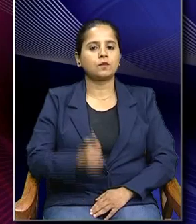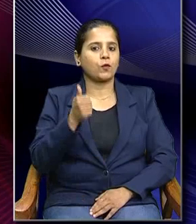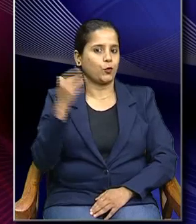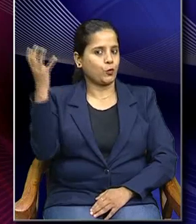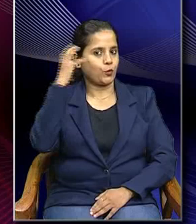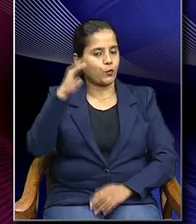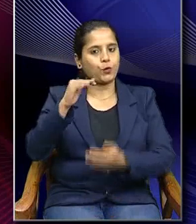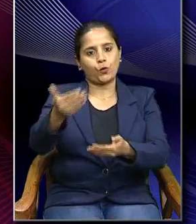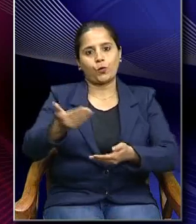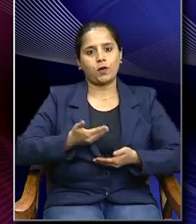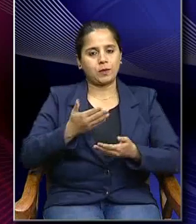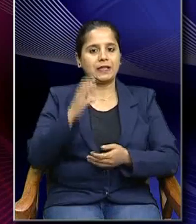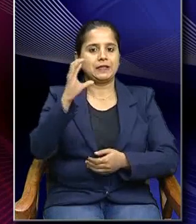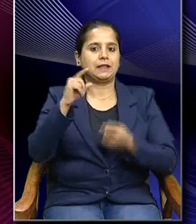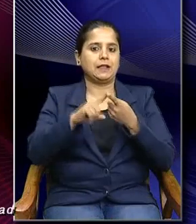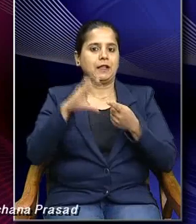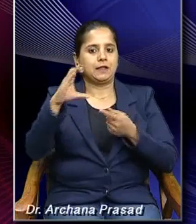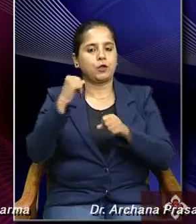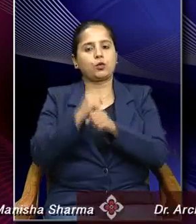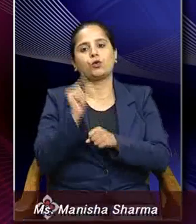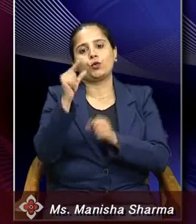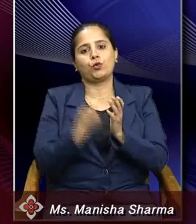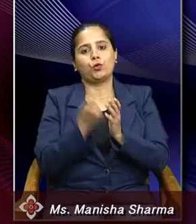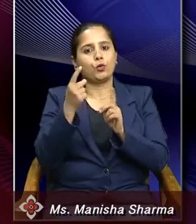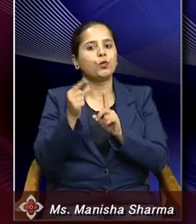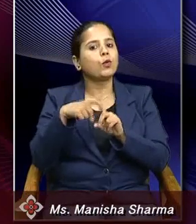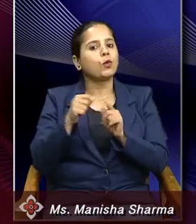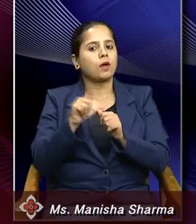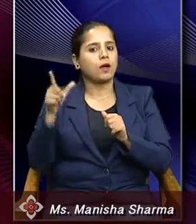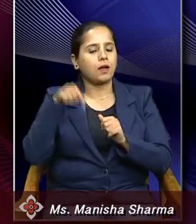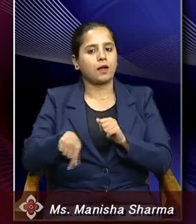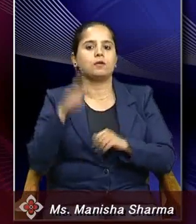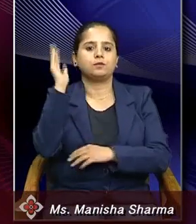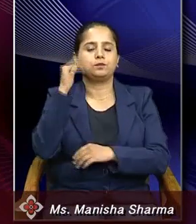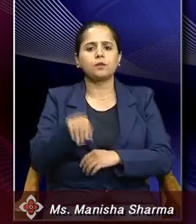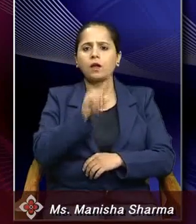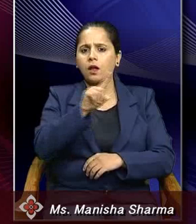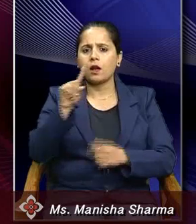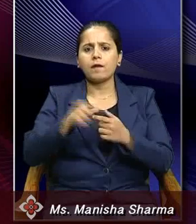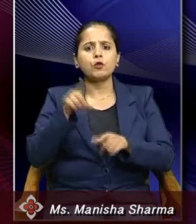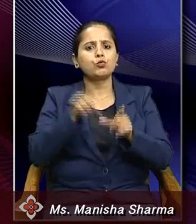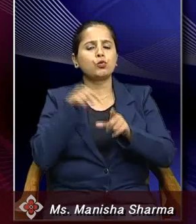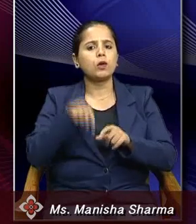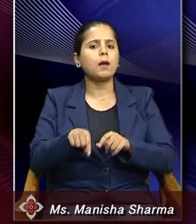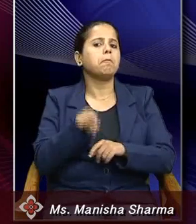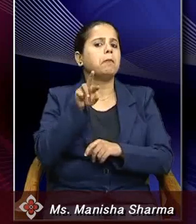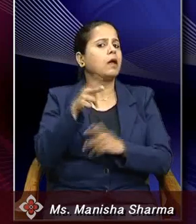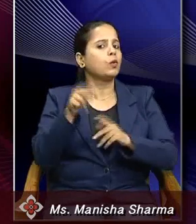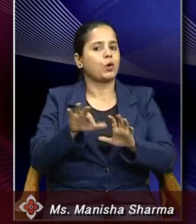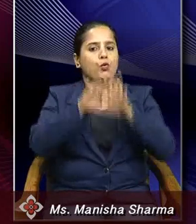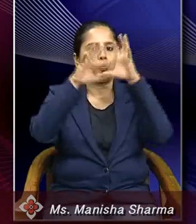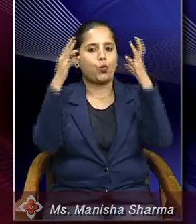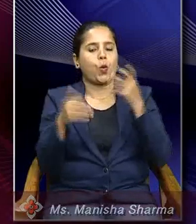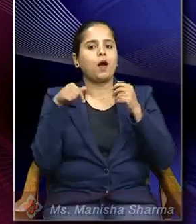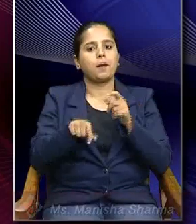Good afternoon and welcome to CEC Gurukul lecture. Today is 11 July, marked as World Population Day. And as a mark